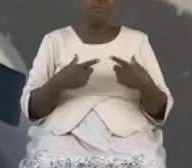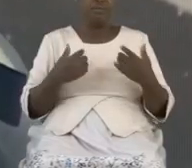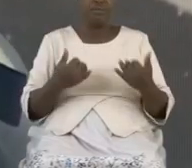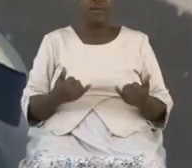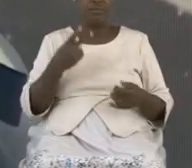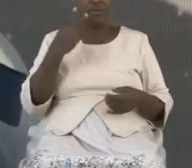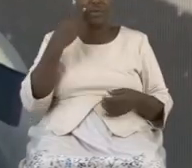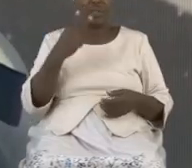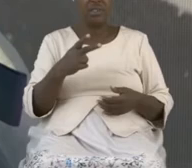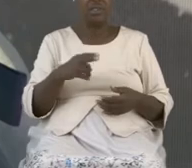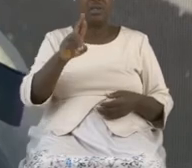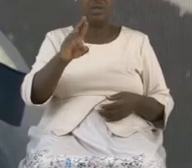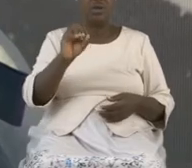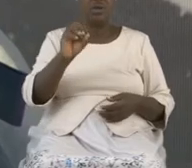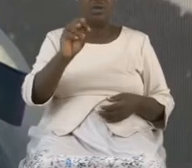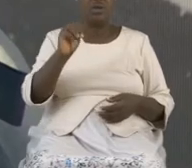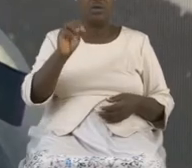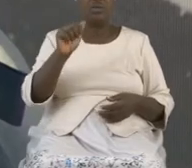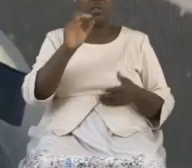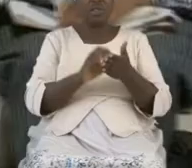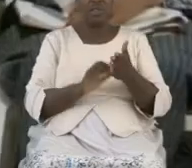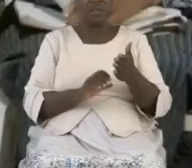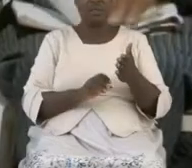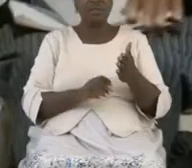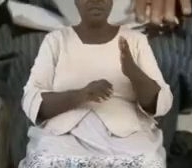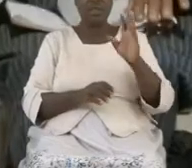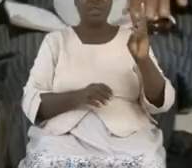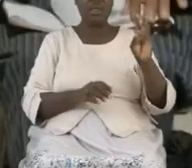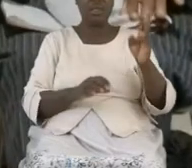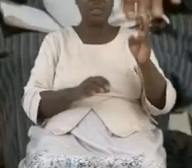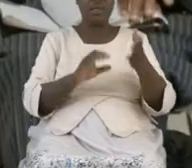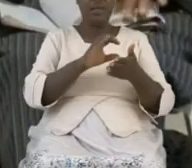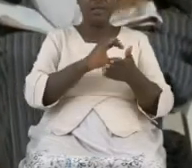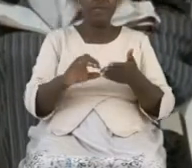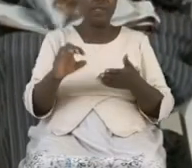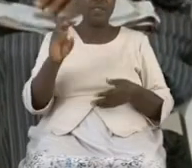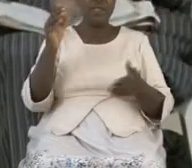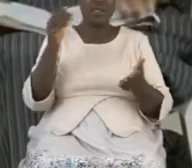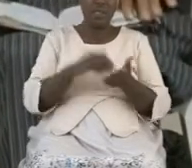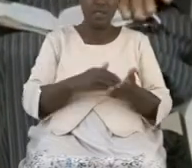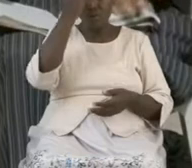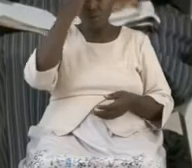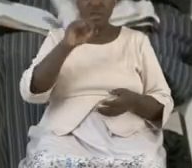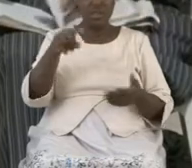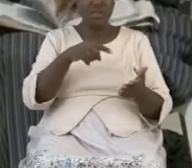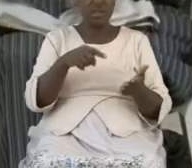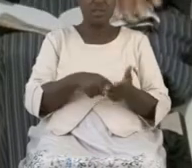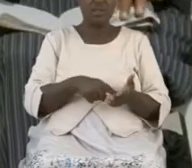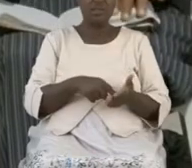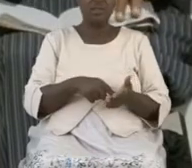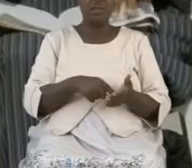Romans chapter 6, verse 6 again. Knowing this, that our